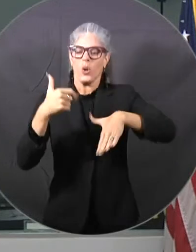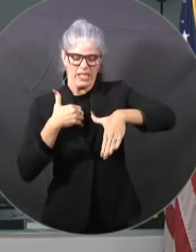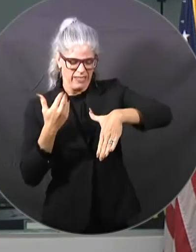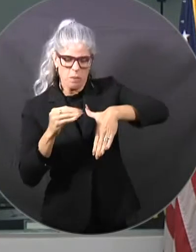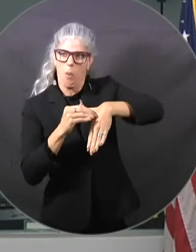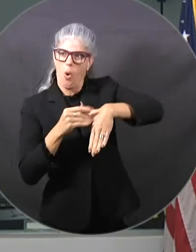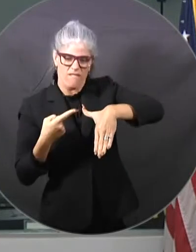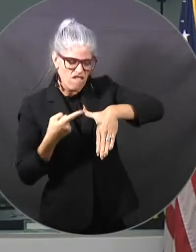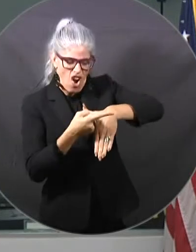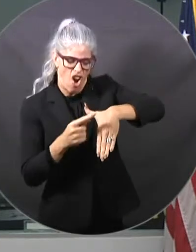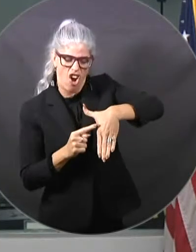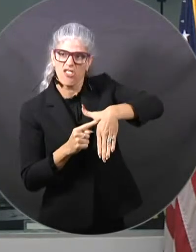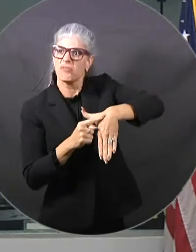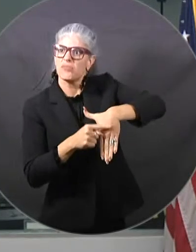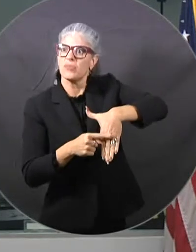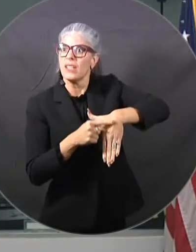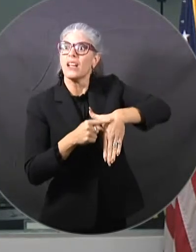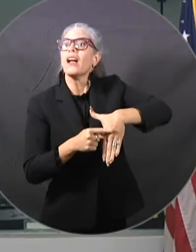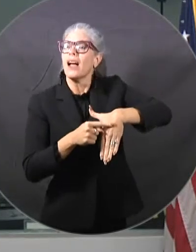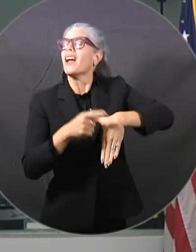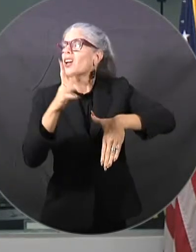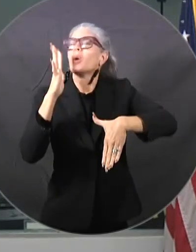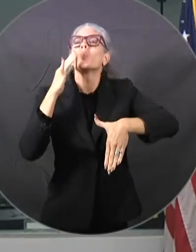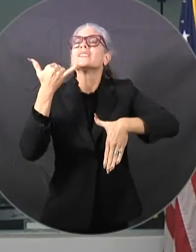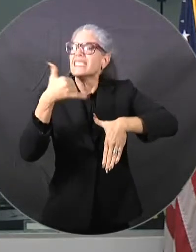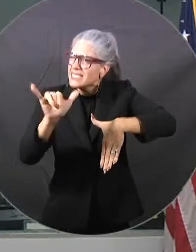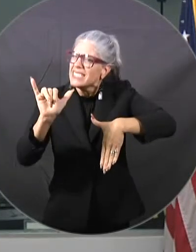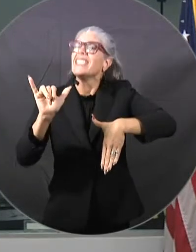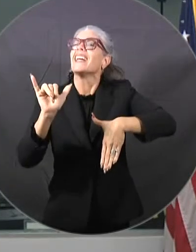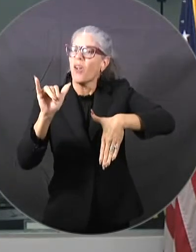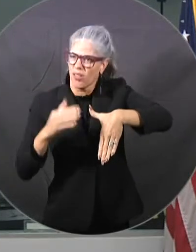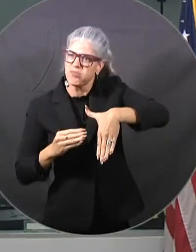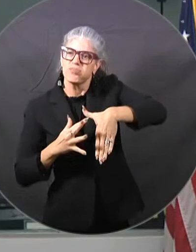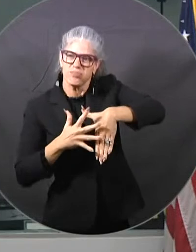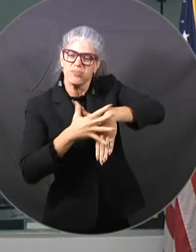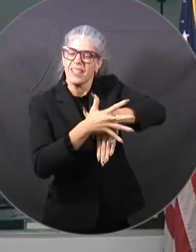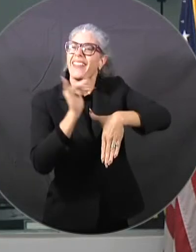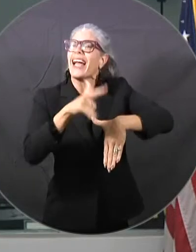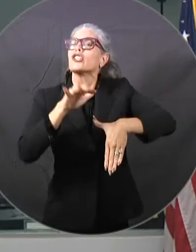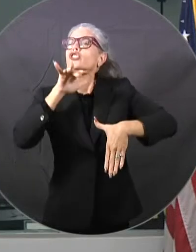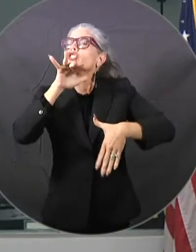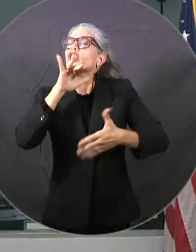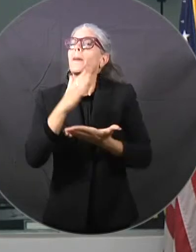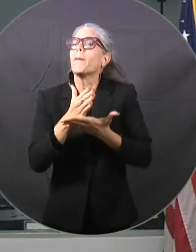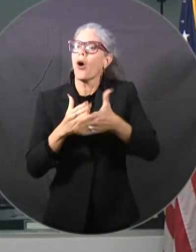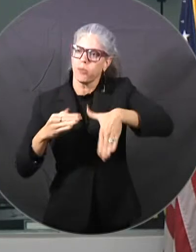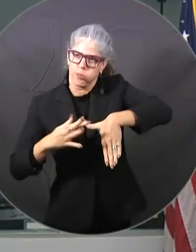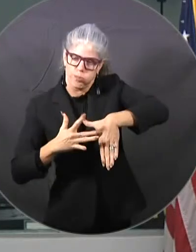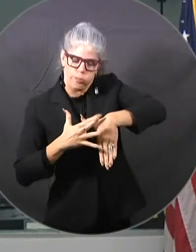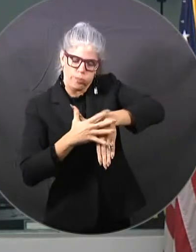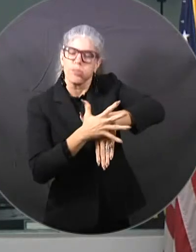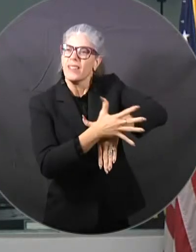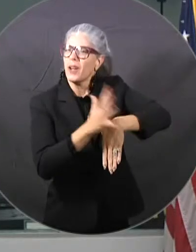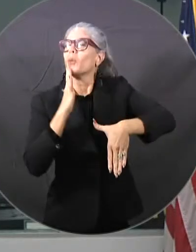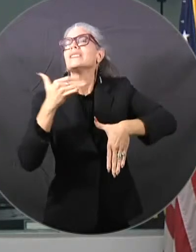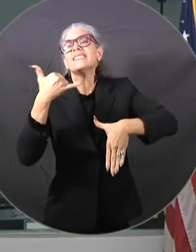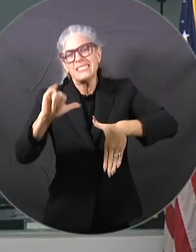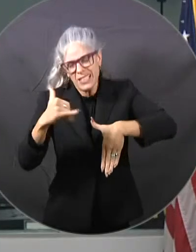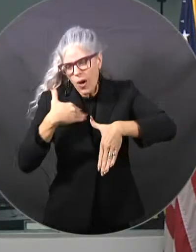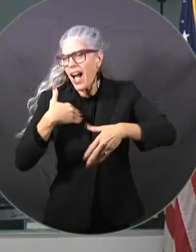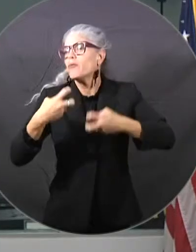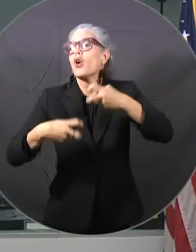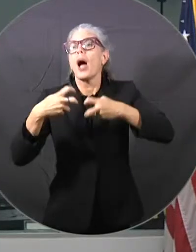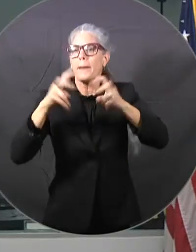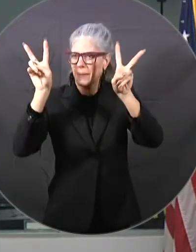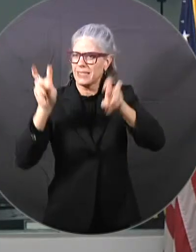hurricane. That's where what they call the dirty side of the storm. You're going to experience problems. Again, the governor has said it. You're going to experience